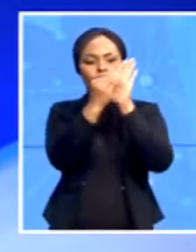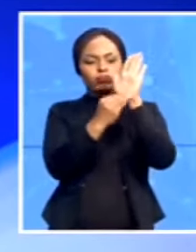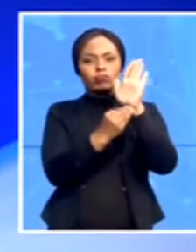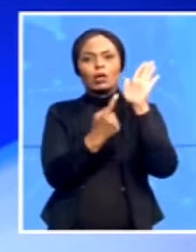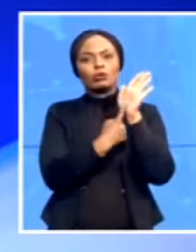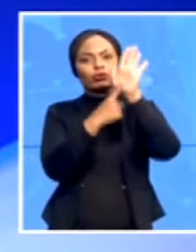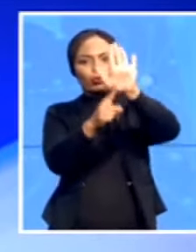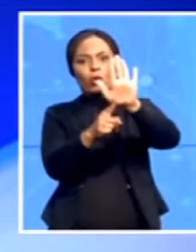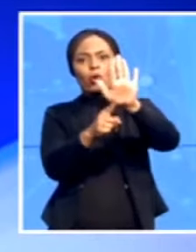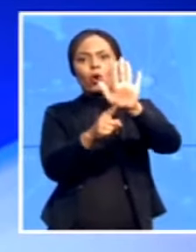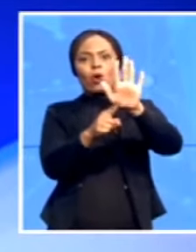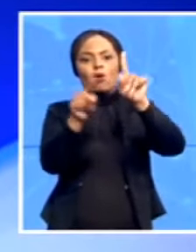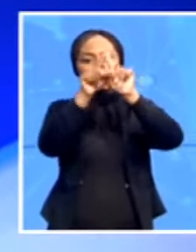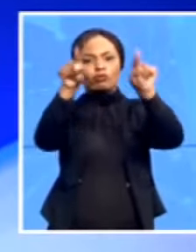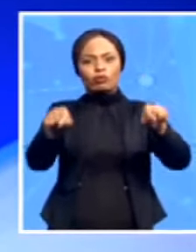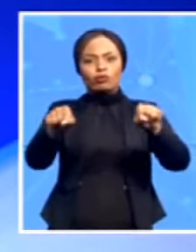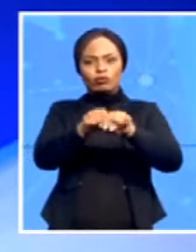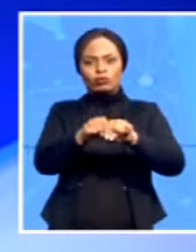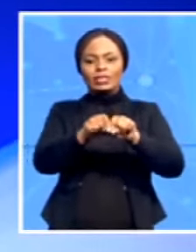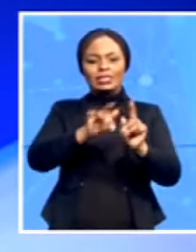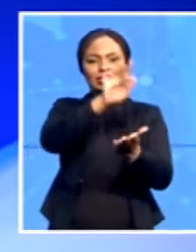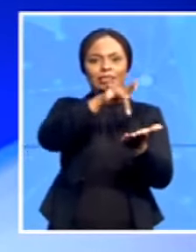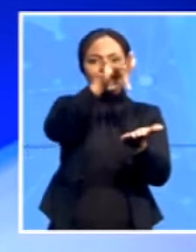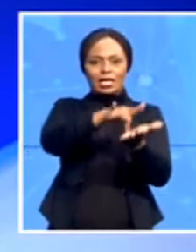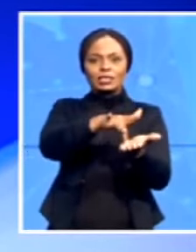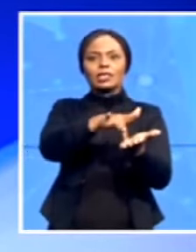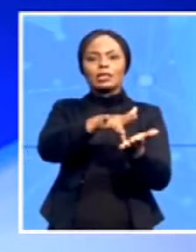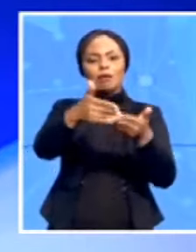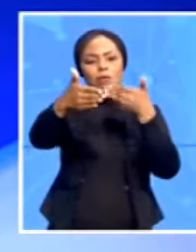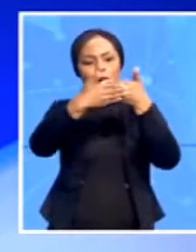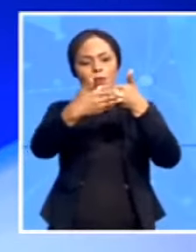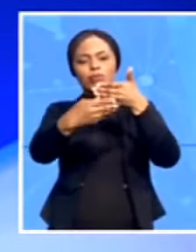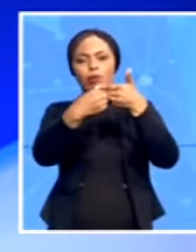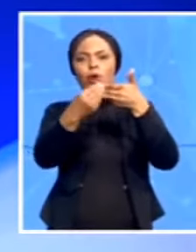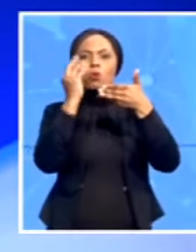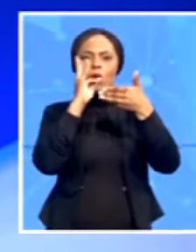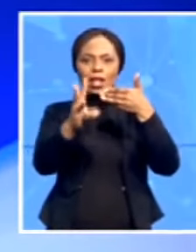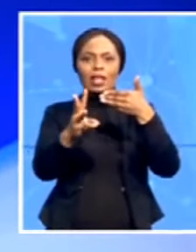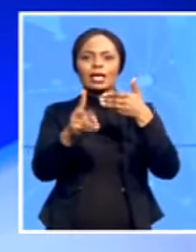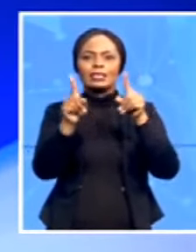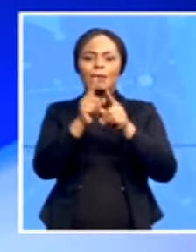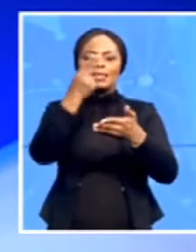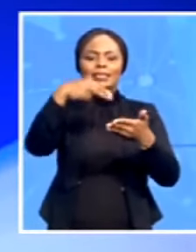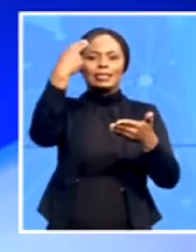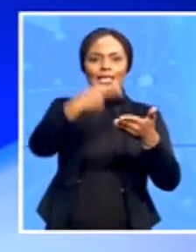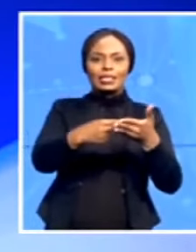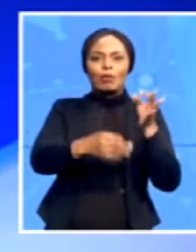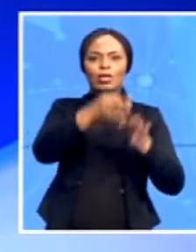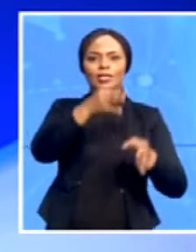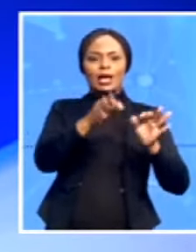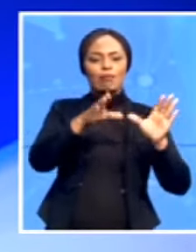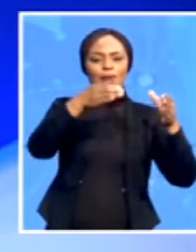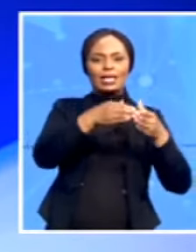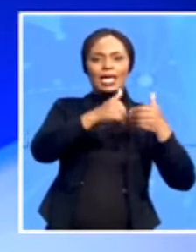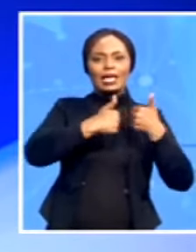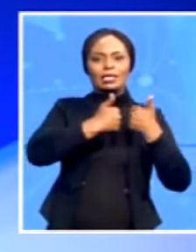see. And then that result slip will have the signature of the political party agents that would be there at the voting